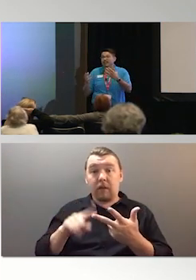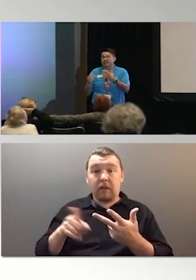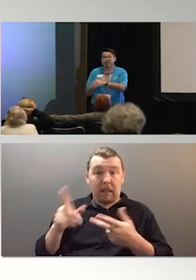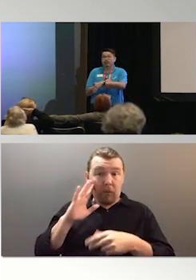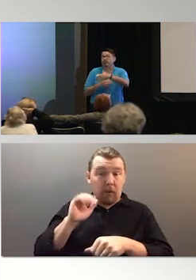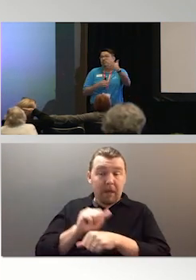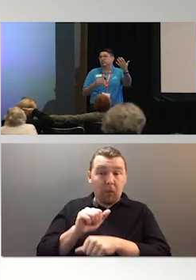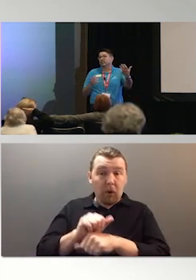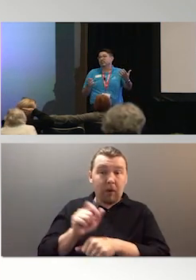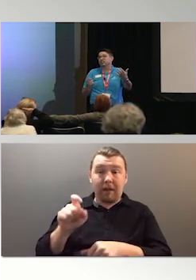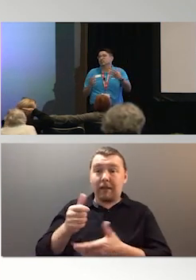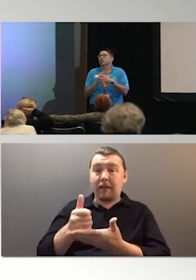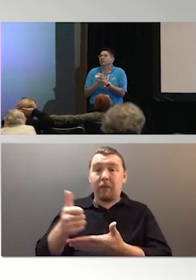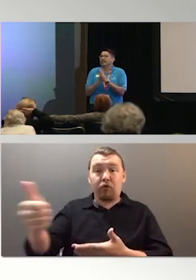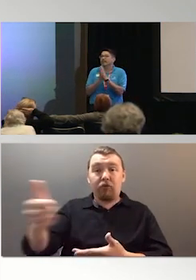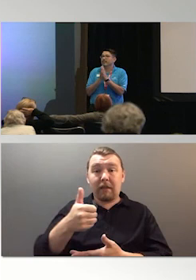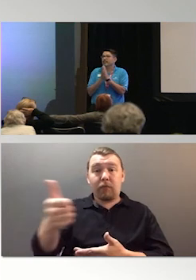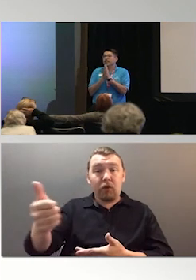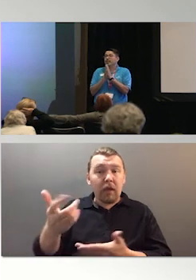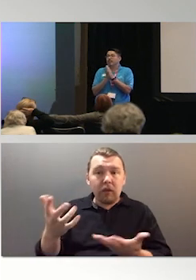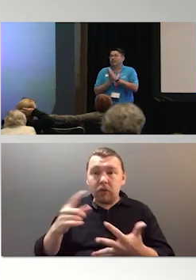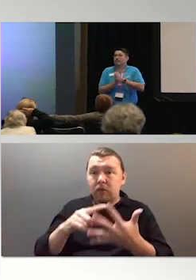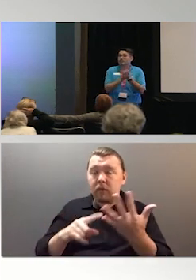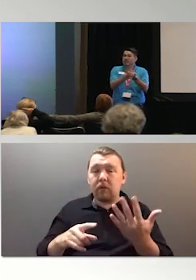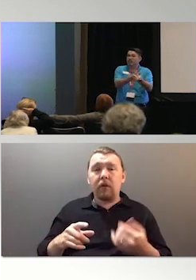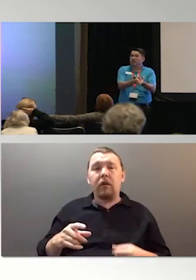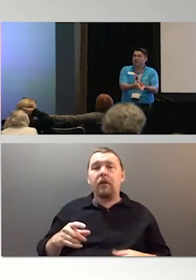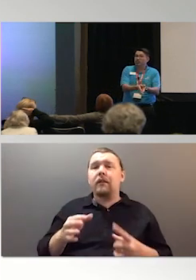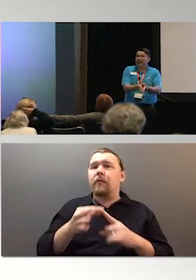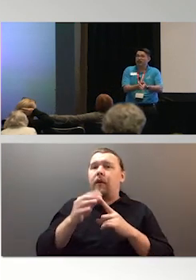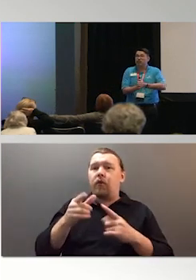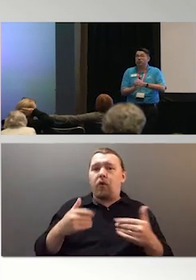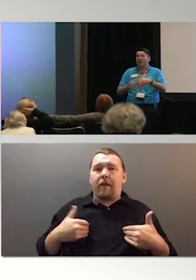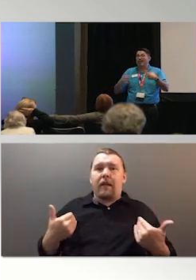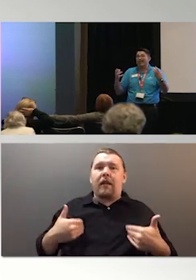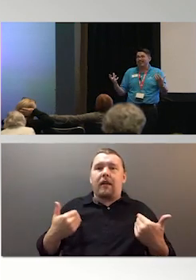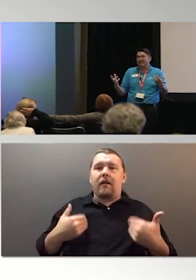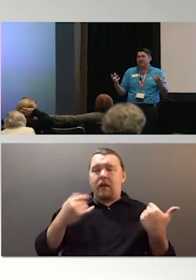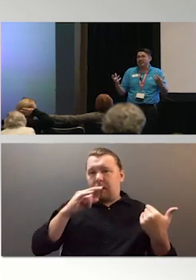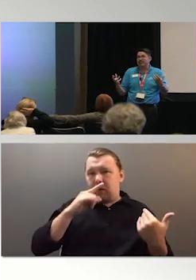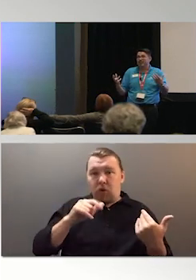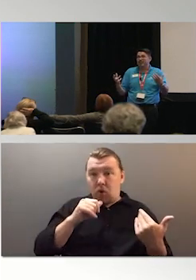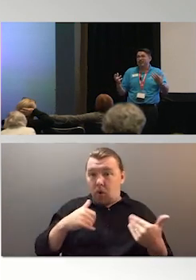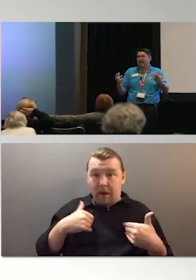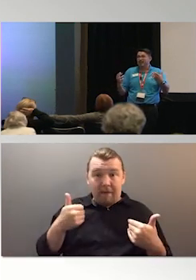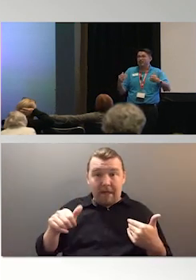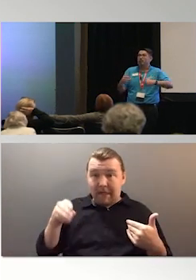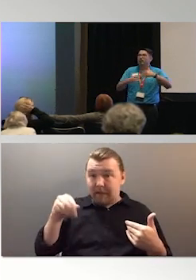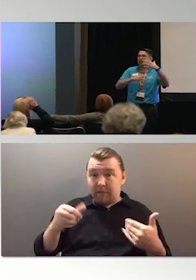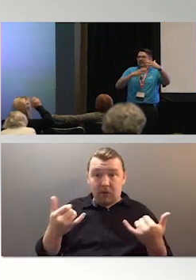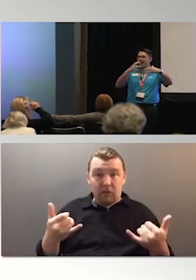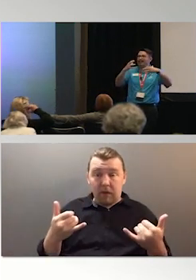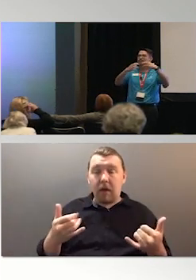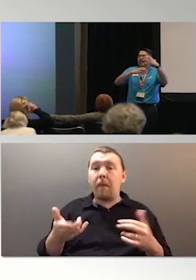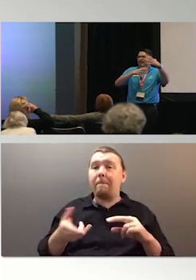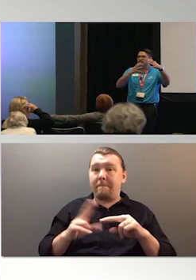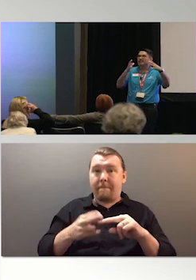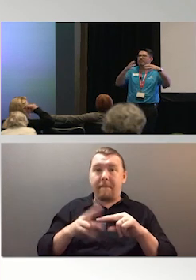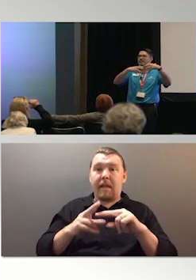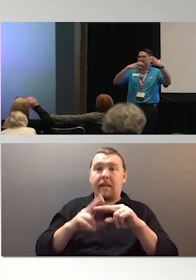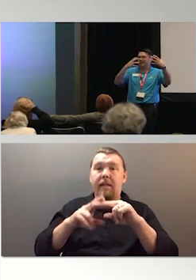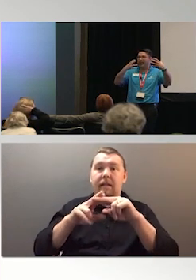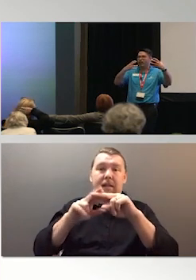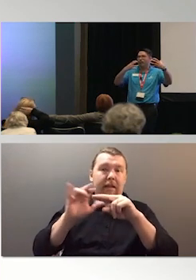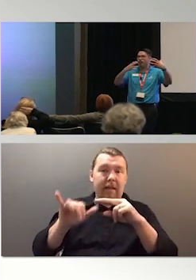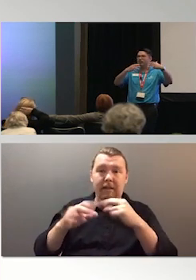working and needs help with transportation? So the great thing, especially if you have a young child and you don't have any expenses, is building that